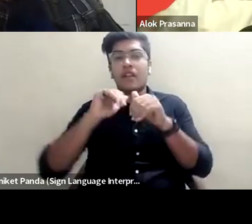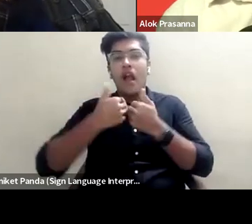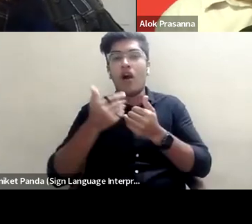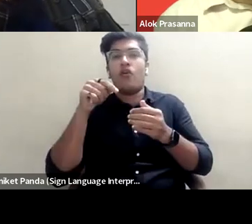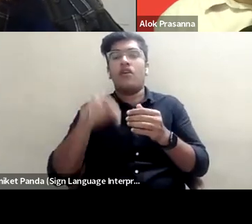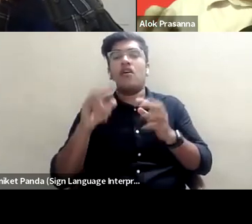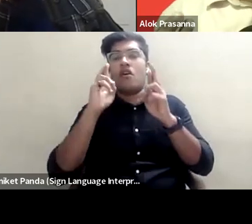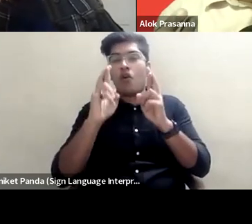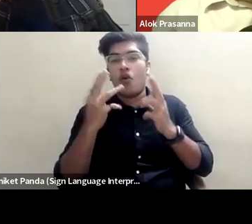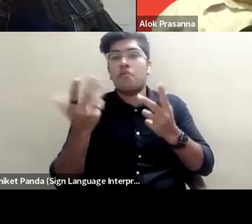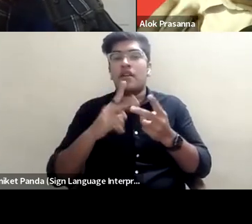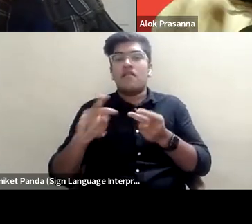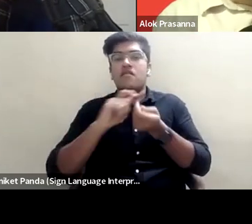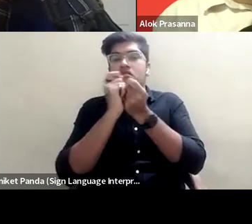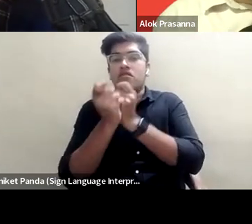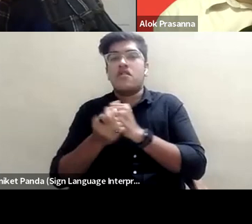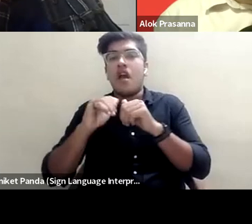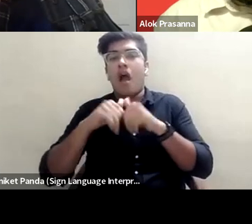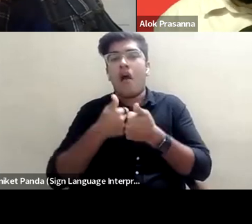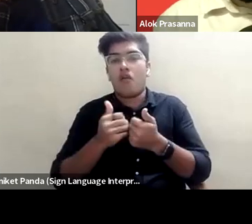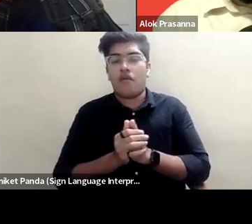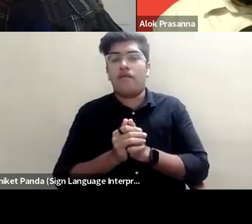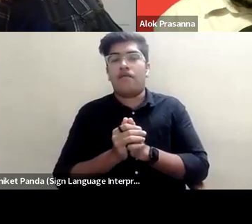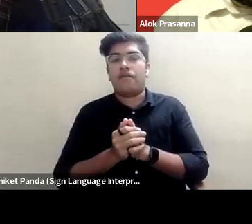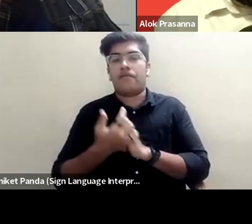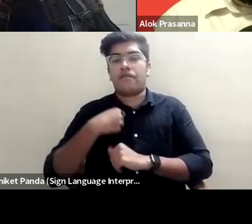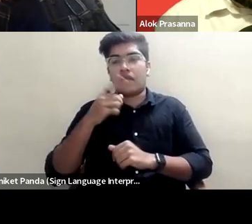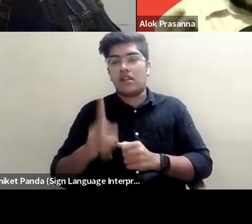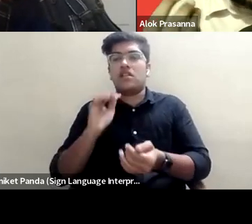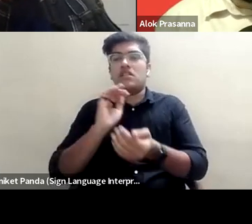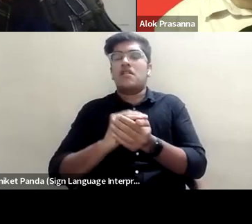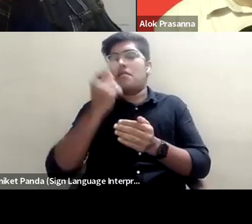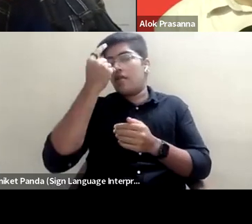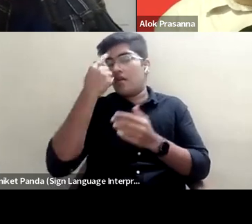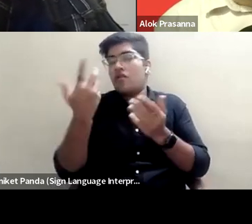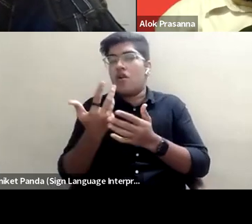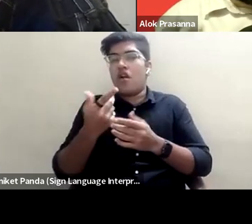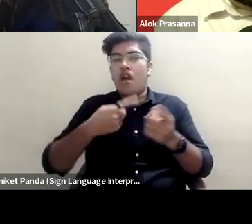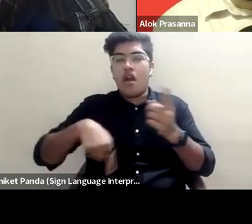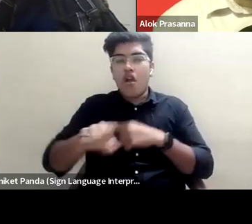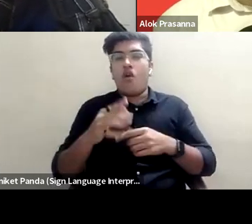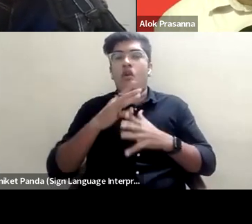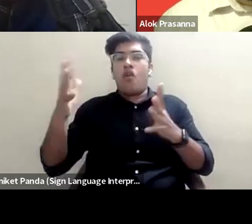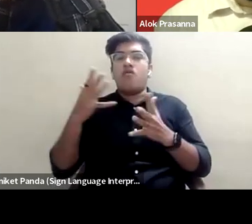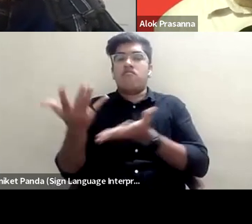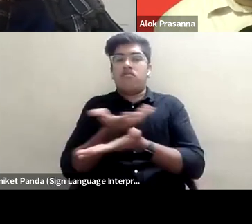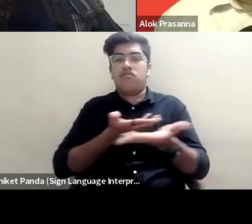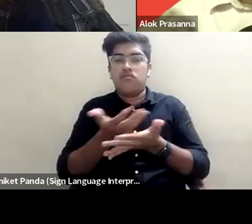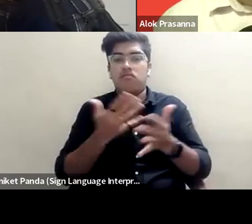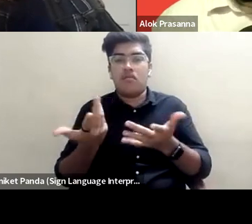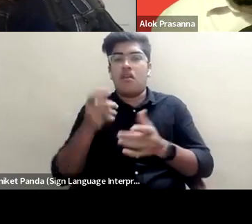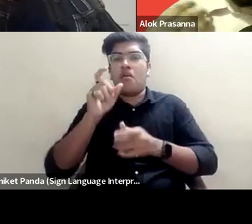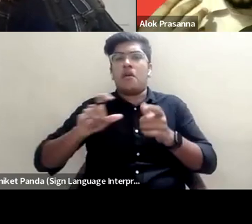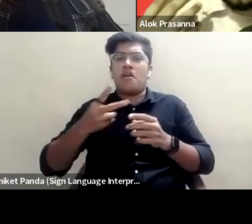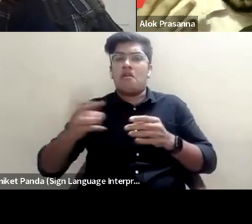and hopes changed? And because keeping in mind how you have had a chance to interact with wide cross-section of people,